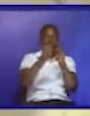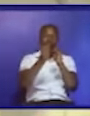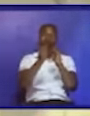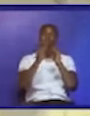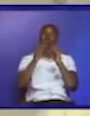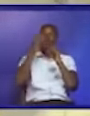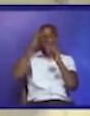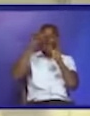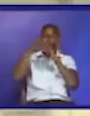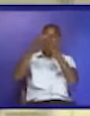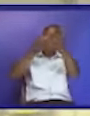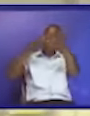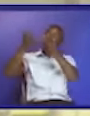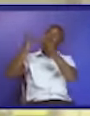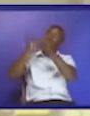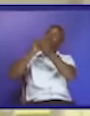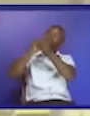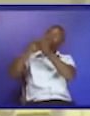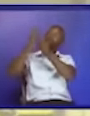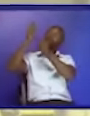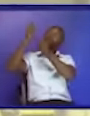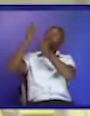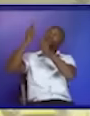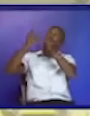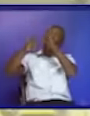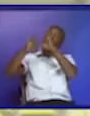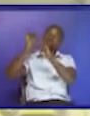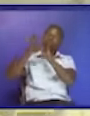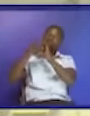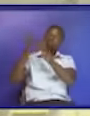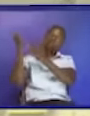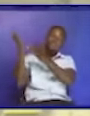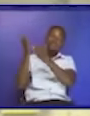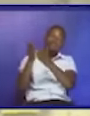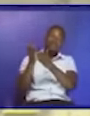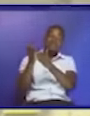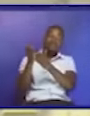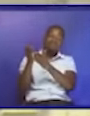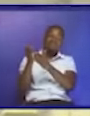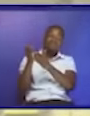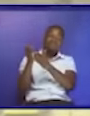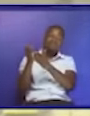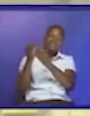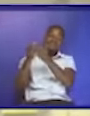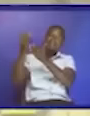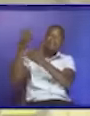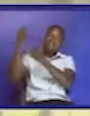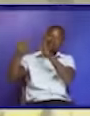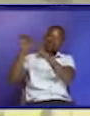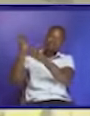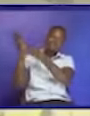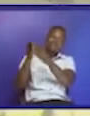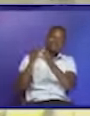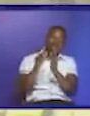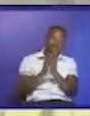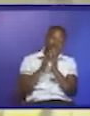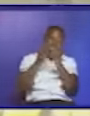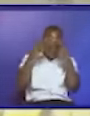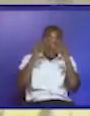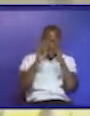spirit and purchase dimensions of reality and transport them to be made manifest in the physical realm.